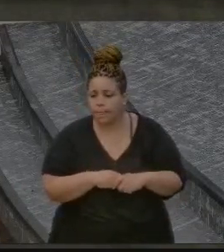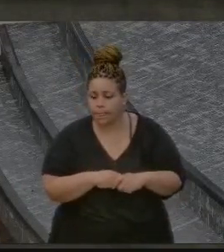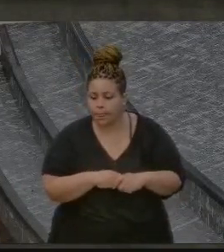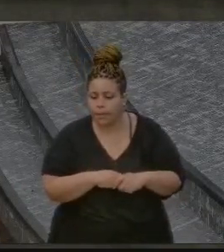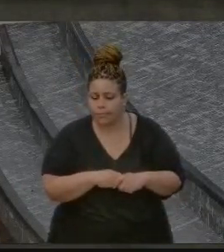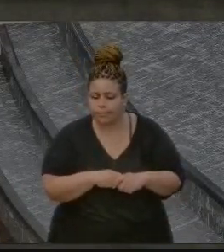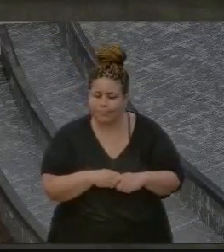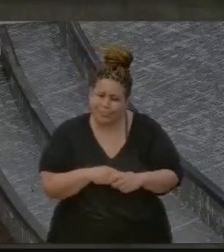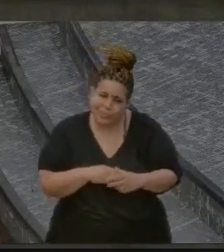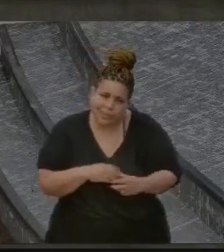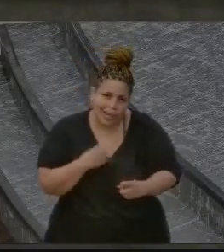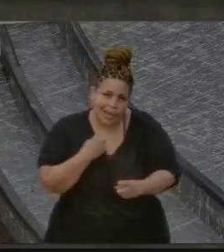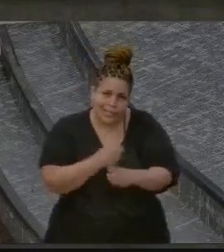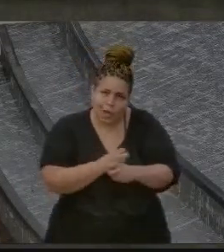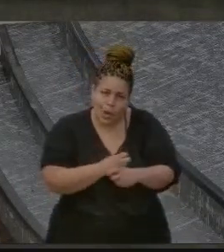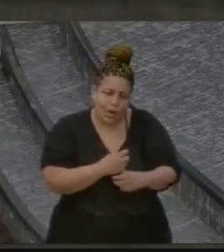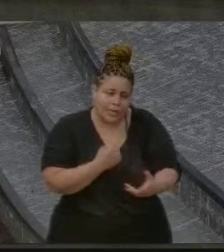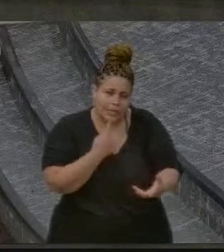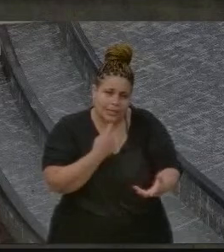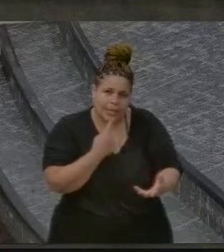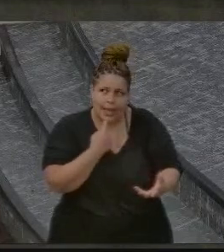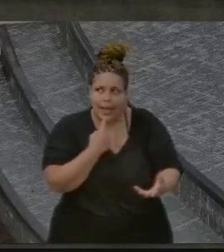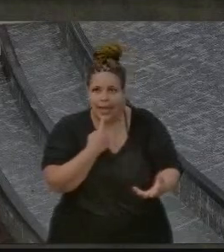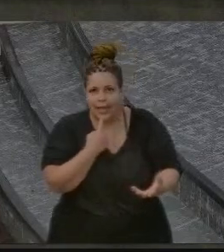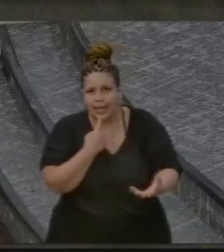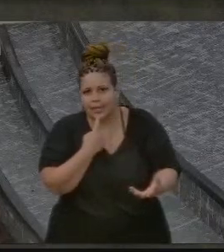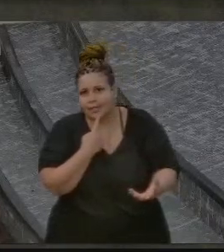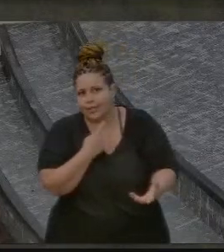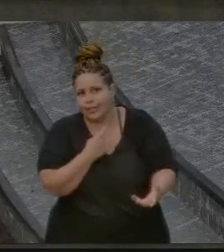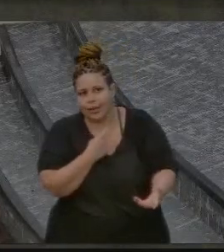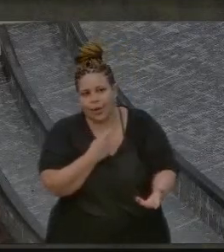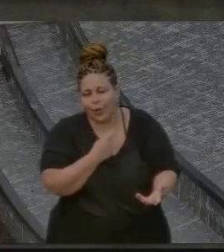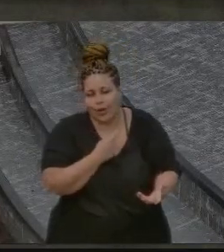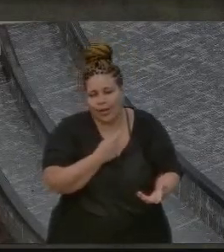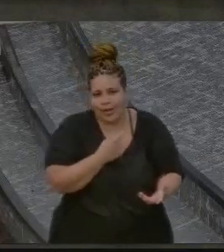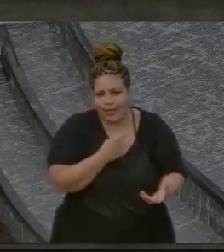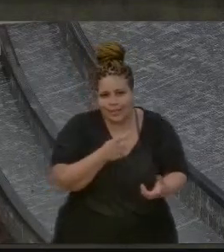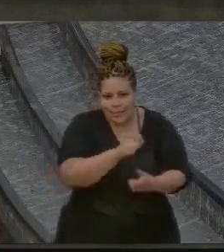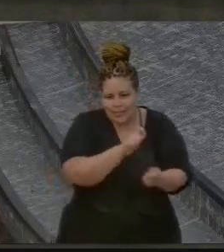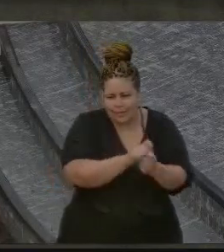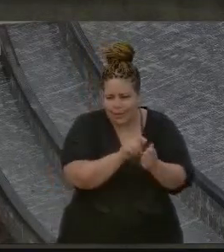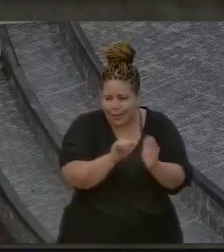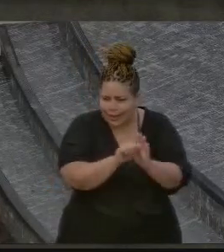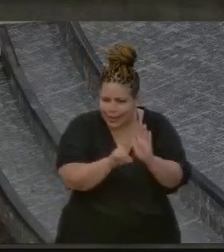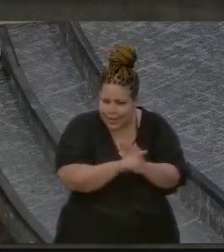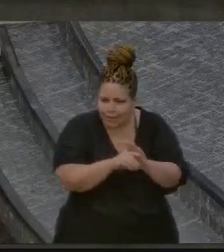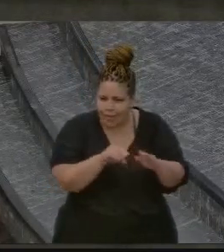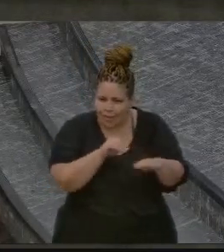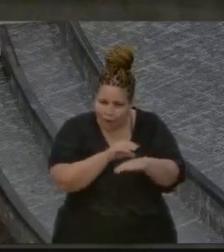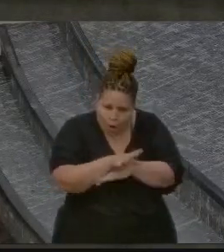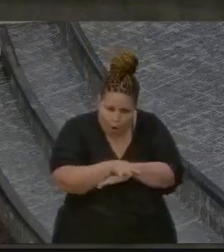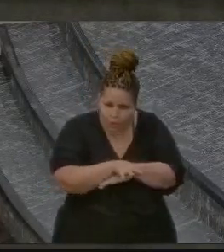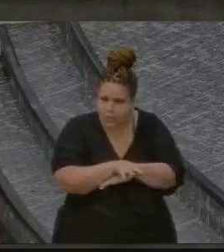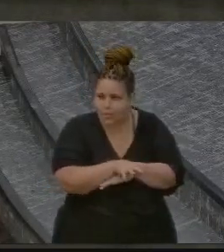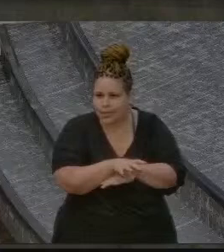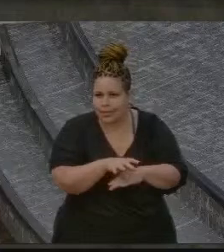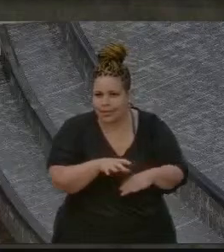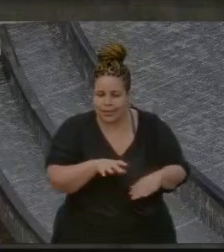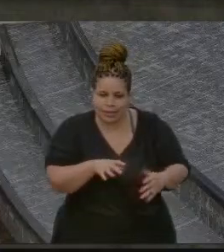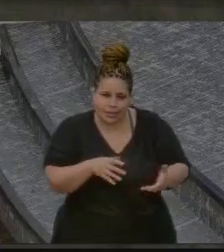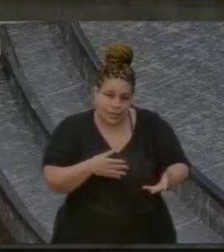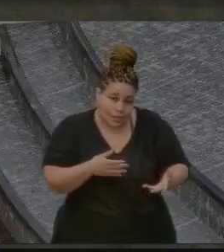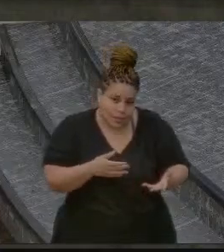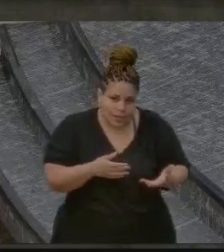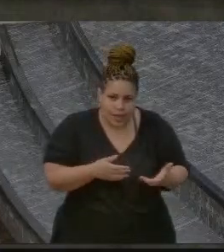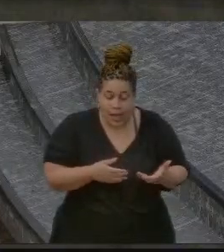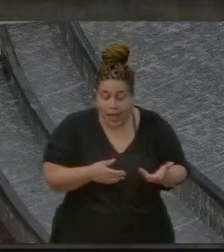a cost-benefit analysis. I don't know if we can accurately identify the costs that we've invested. That's certainly